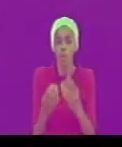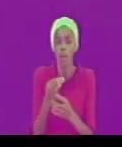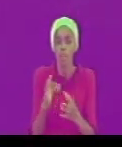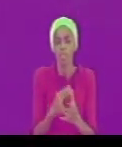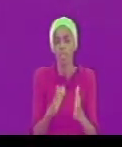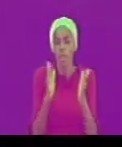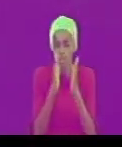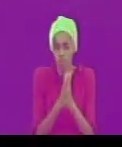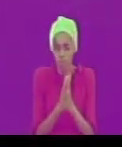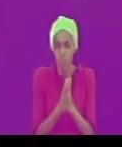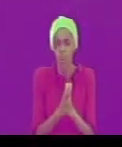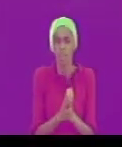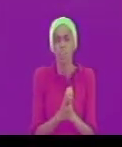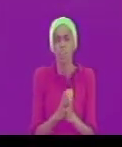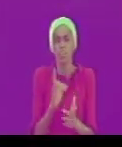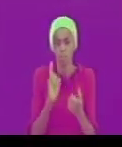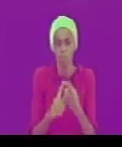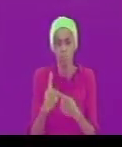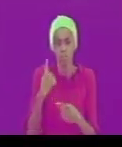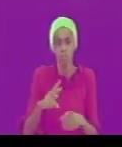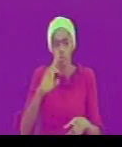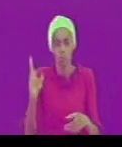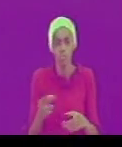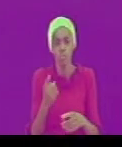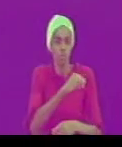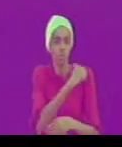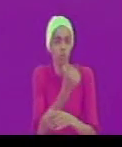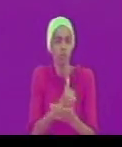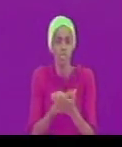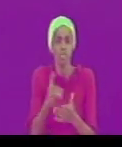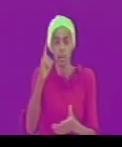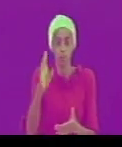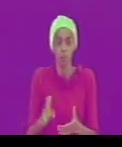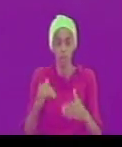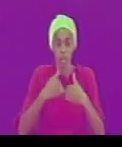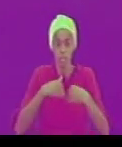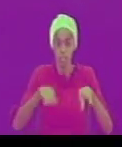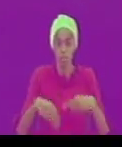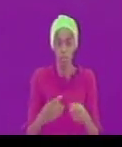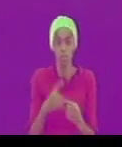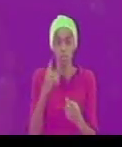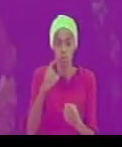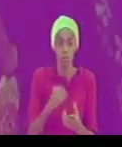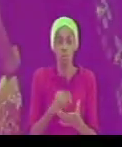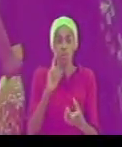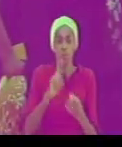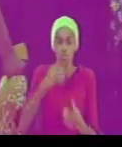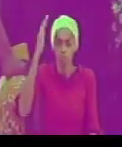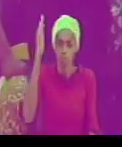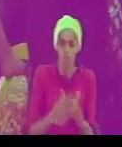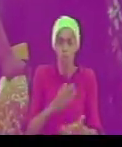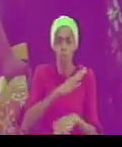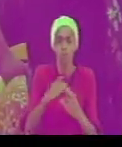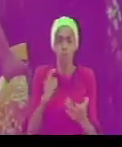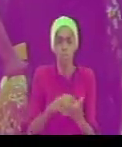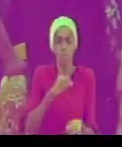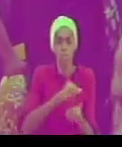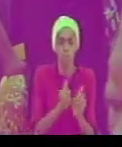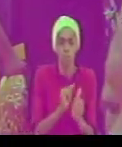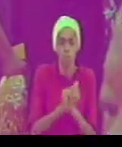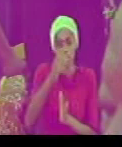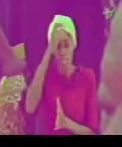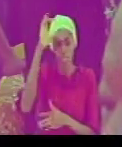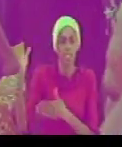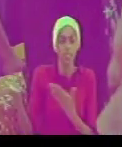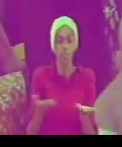to stop this thing once and for all. Whatever you decree today is going to be established. You are telling God, whatever you don't